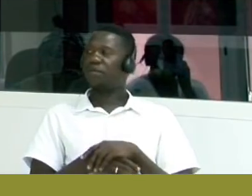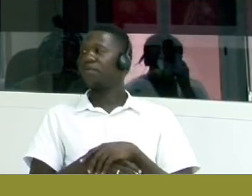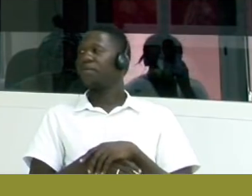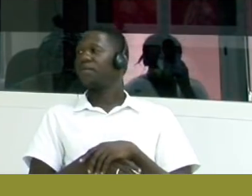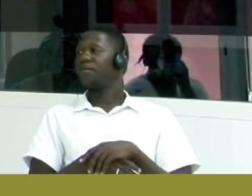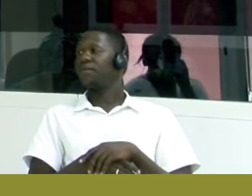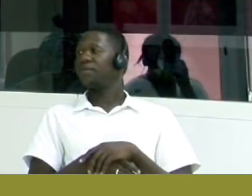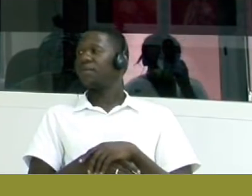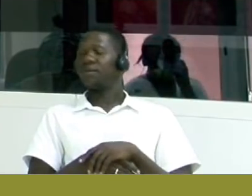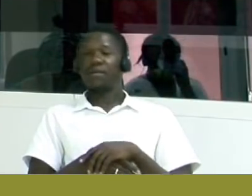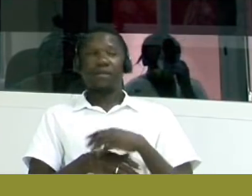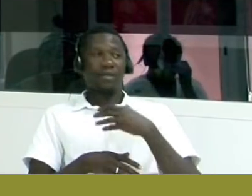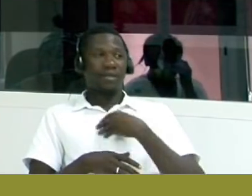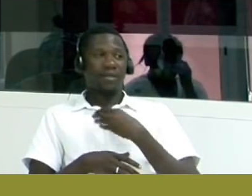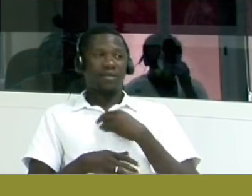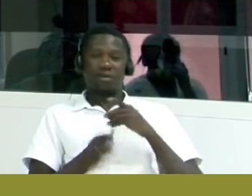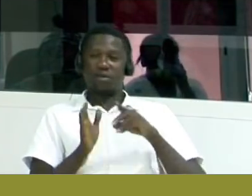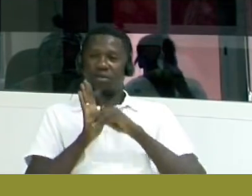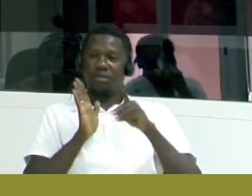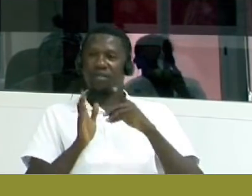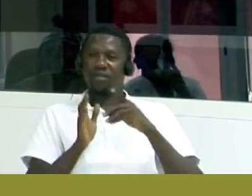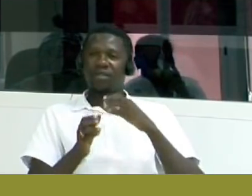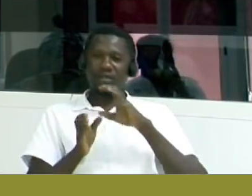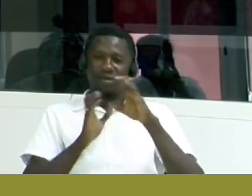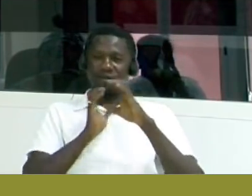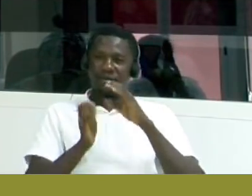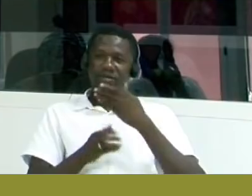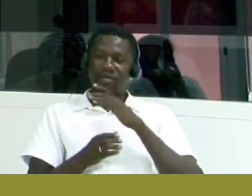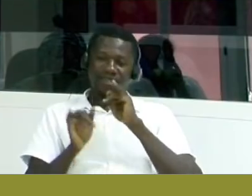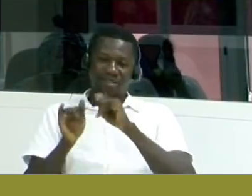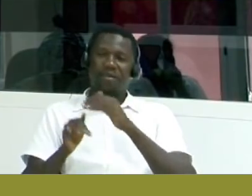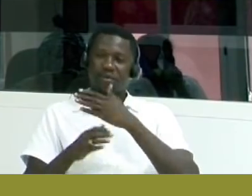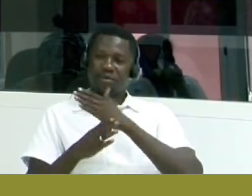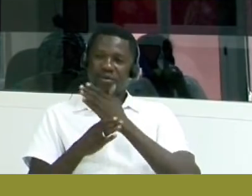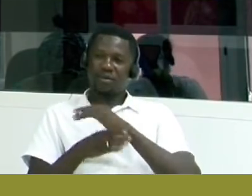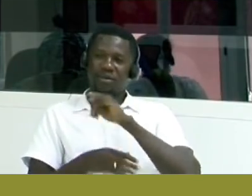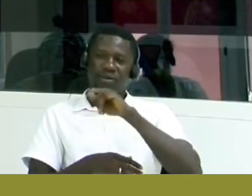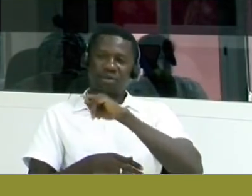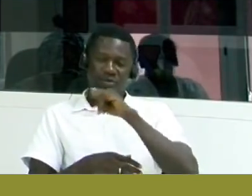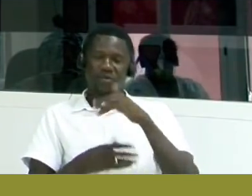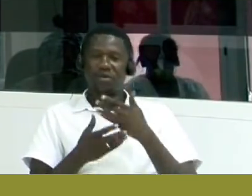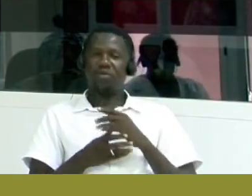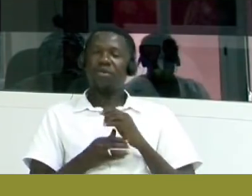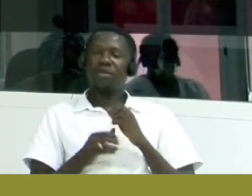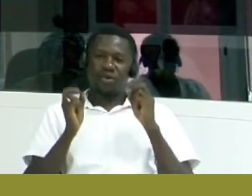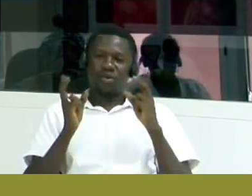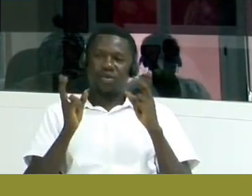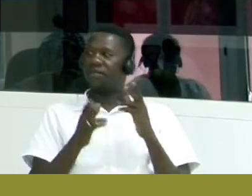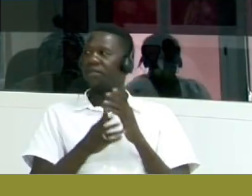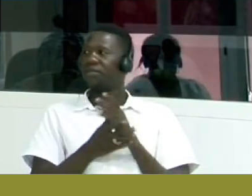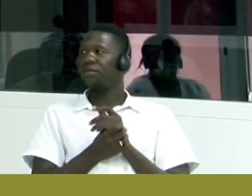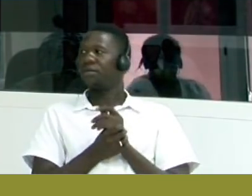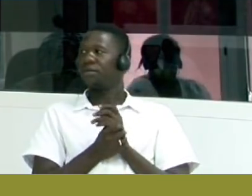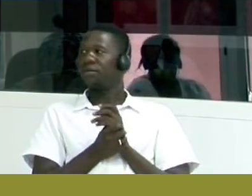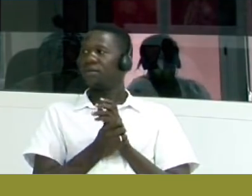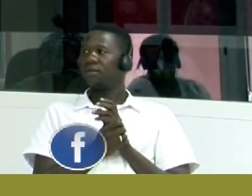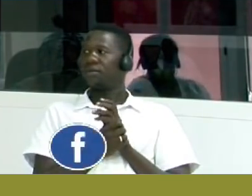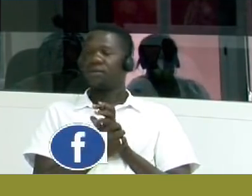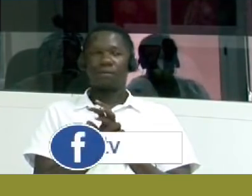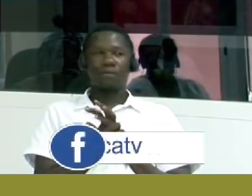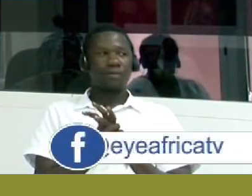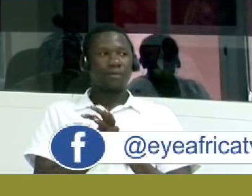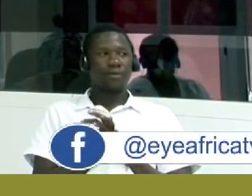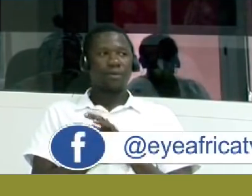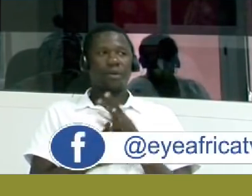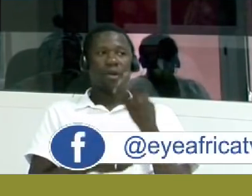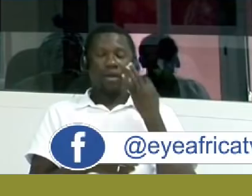I wanted your private conversation to stay between the two of you. But that's all right. No, I'm sorry if I offended you. If you